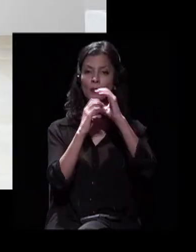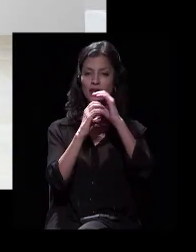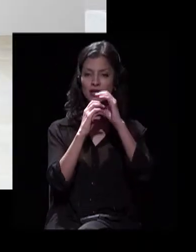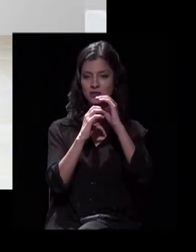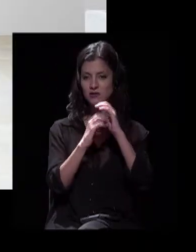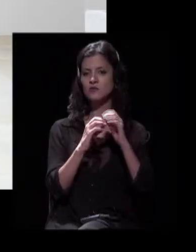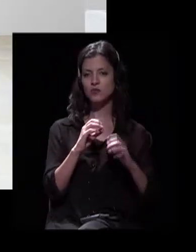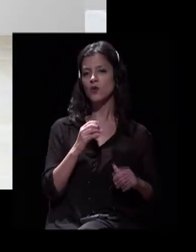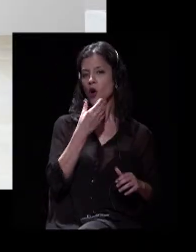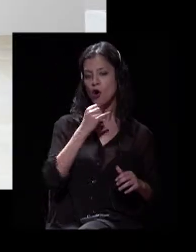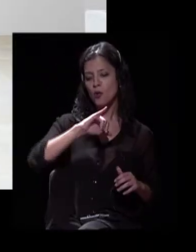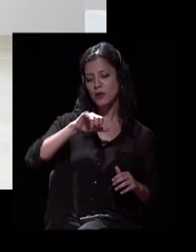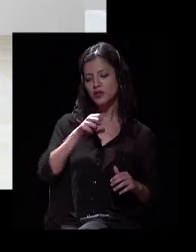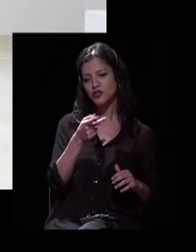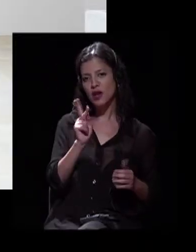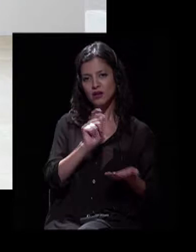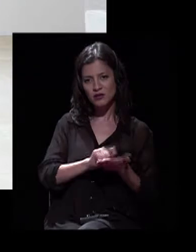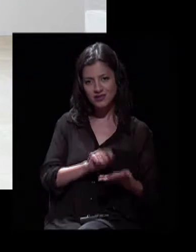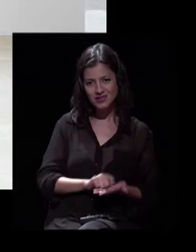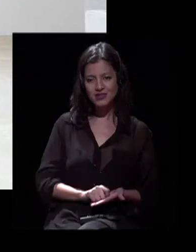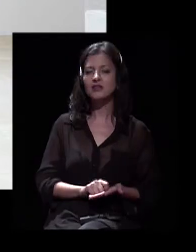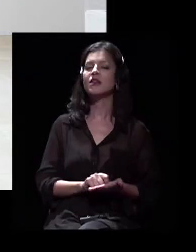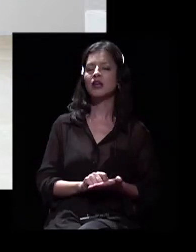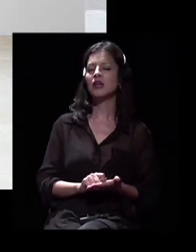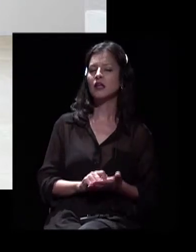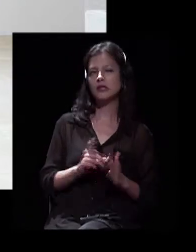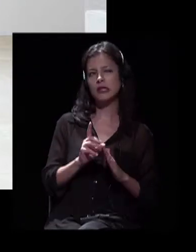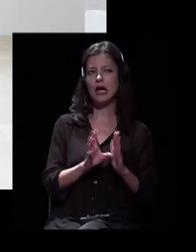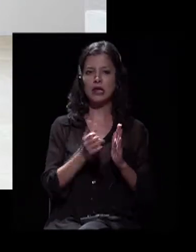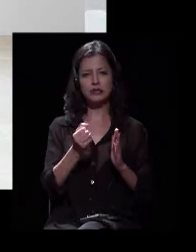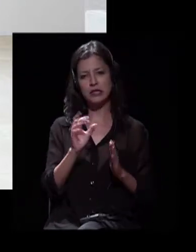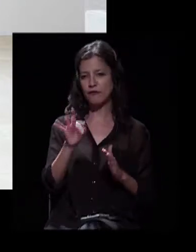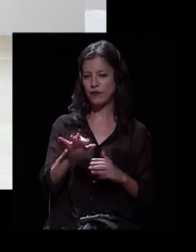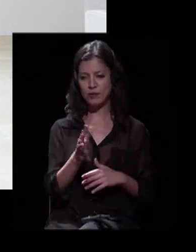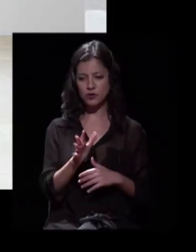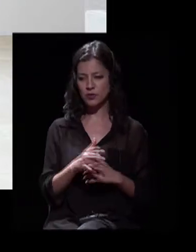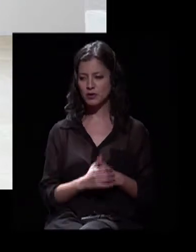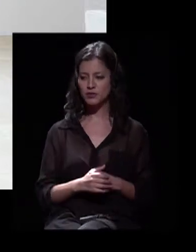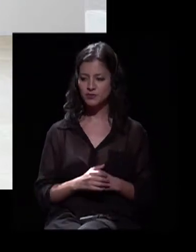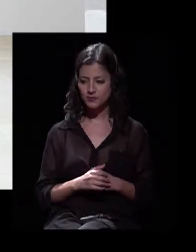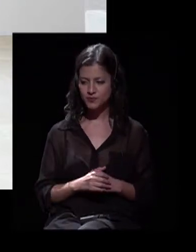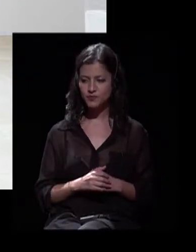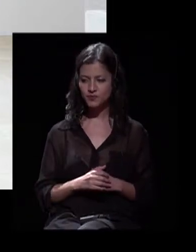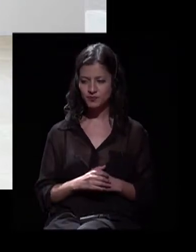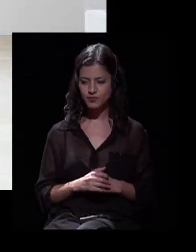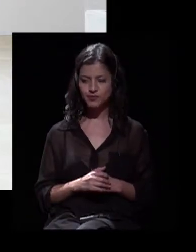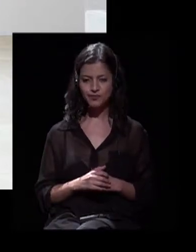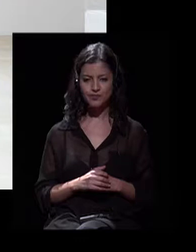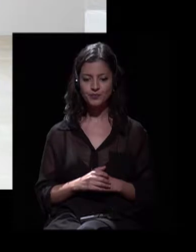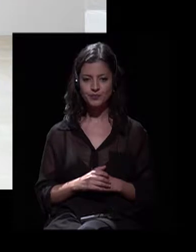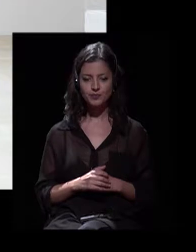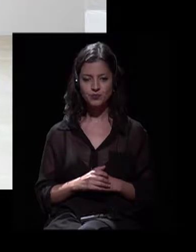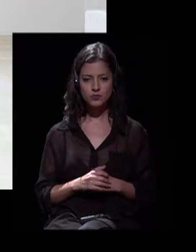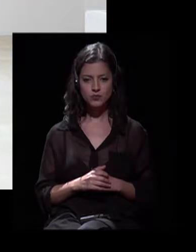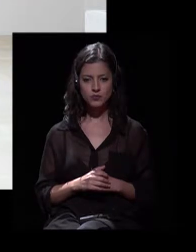A factographic inflection, to use the 20th century avant-garde term, could be identified in these practices as well.